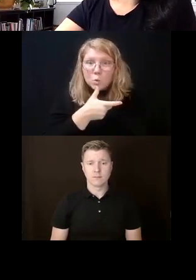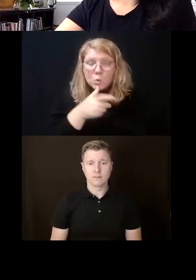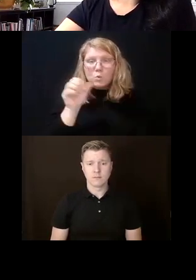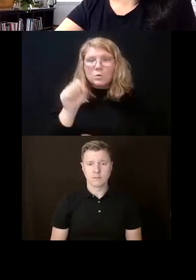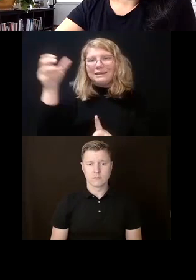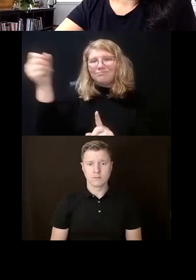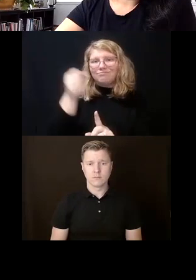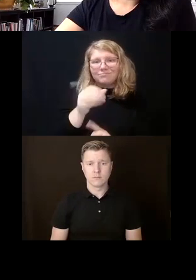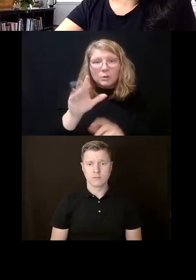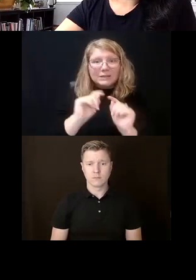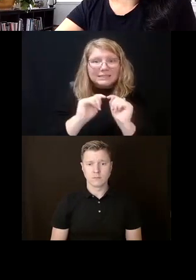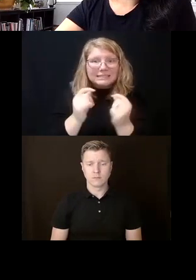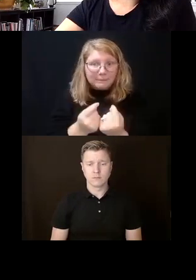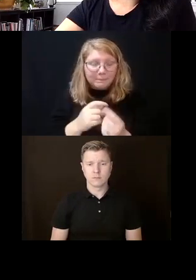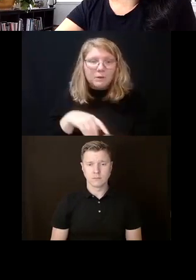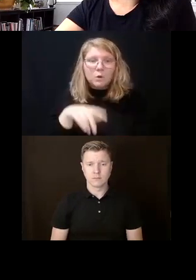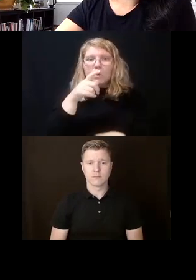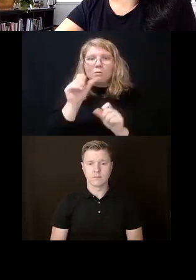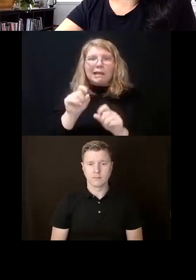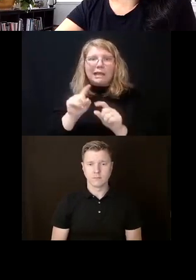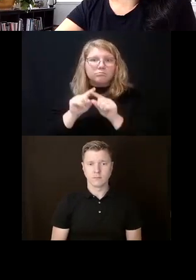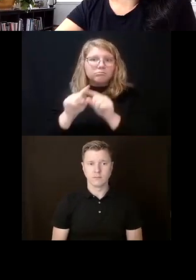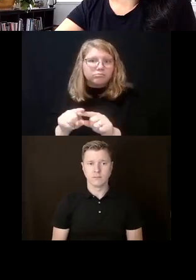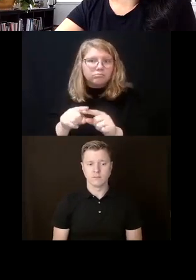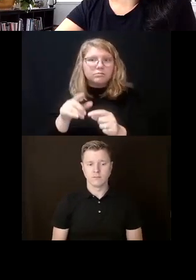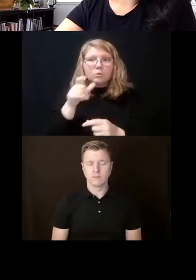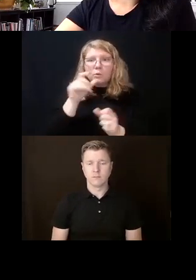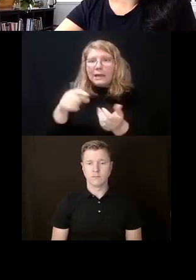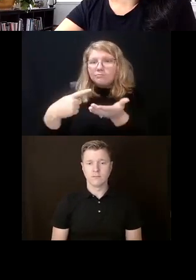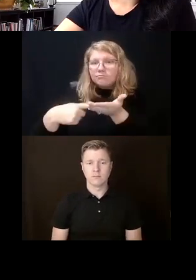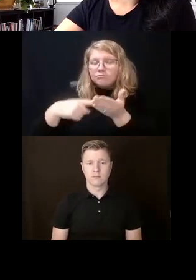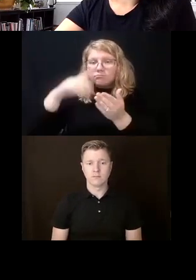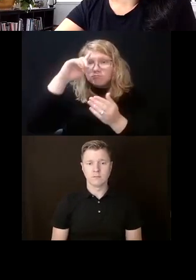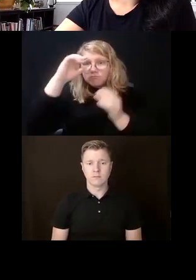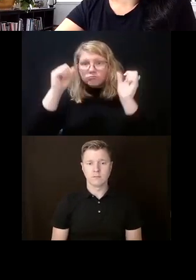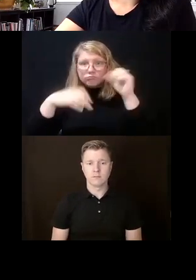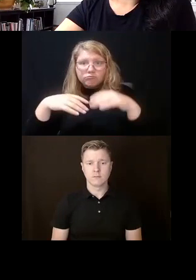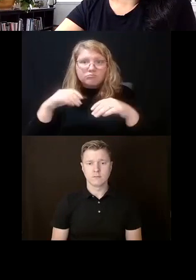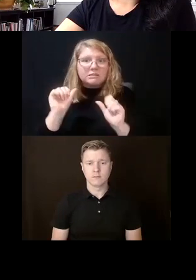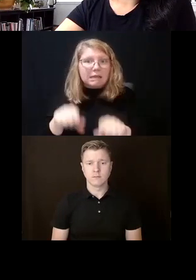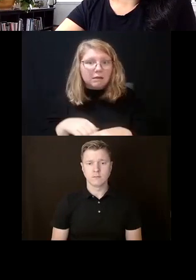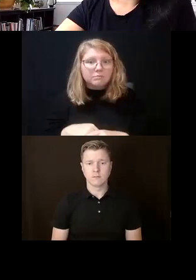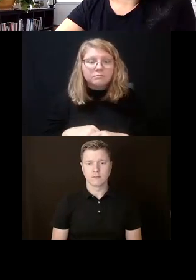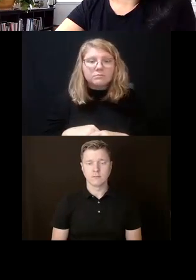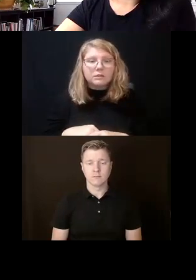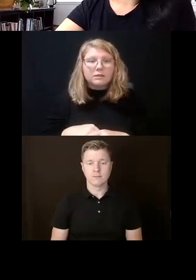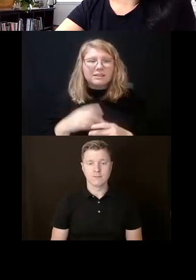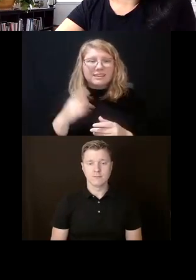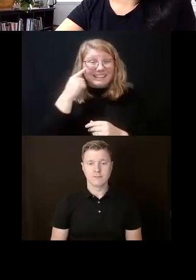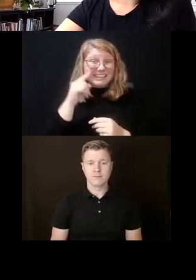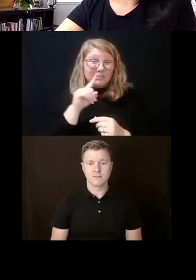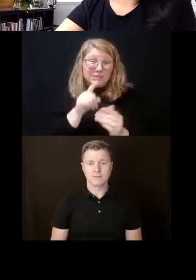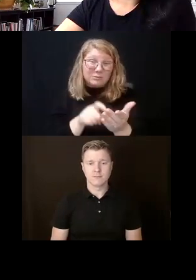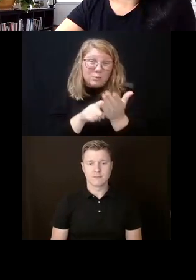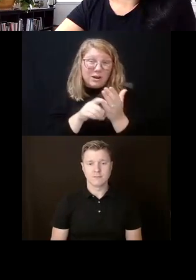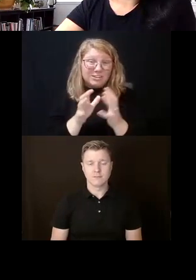on your team about this? Like who can you rely on? Who can you talk about and brainstorm with? And I think it really requires a